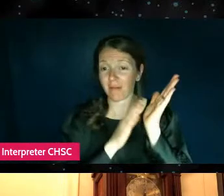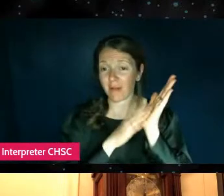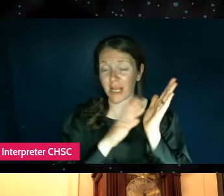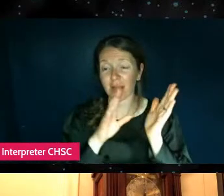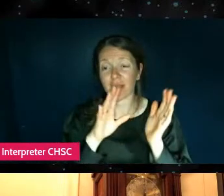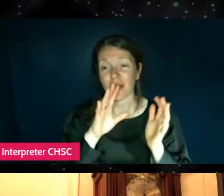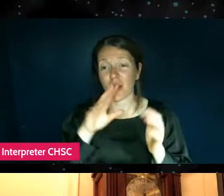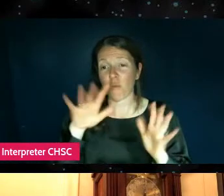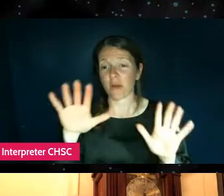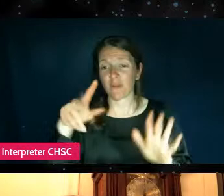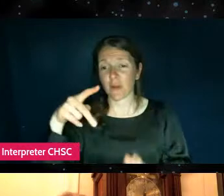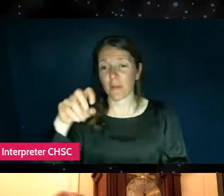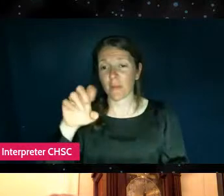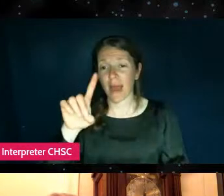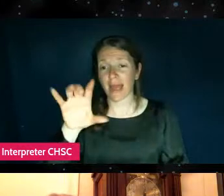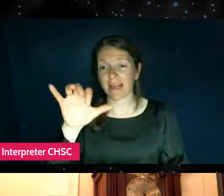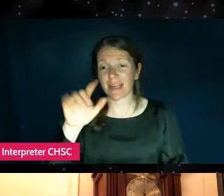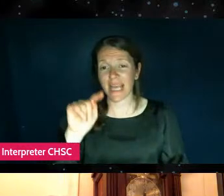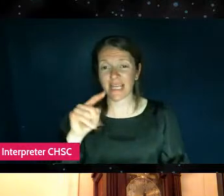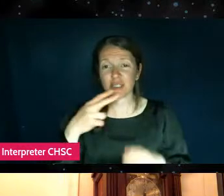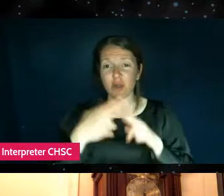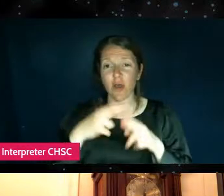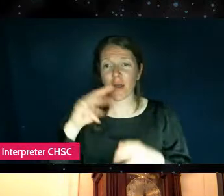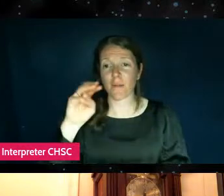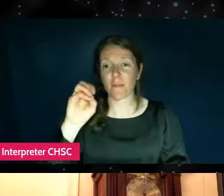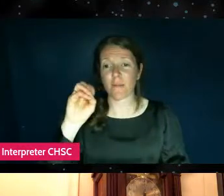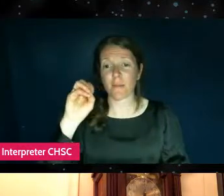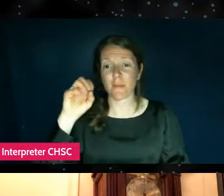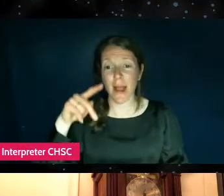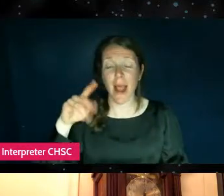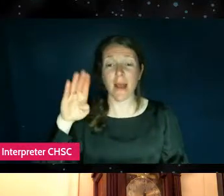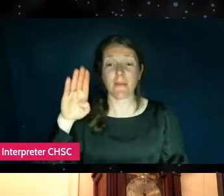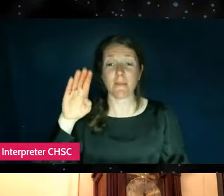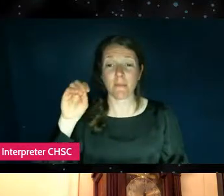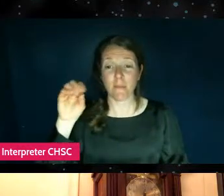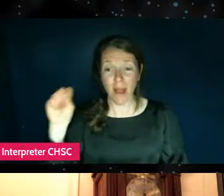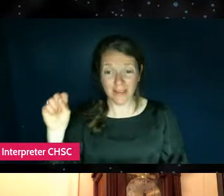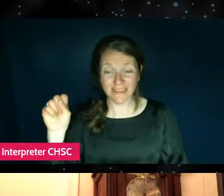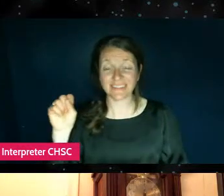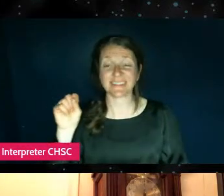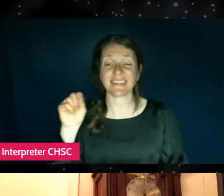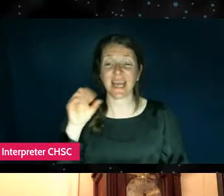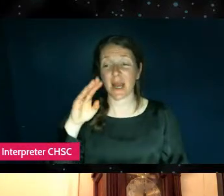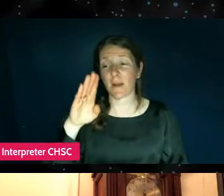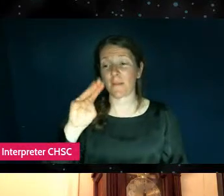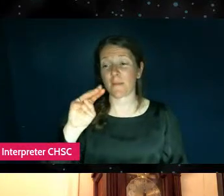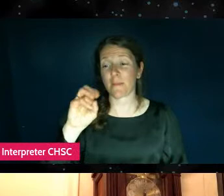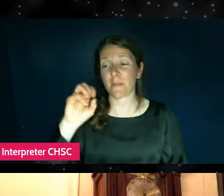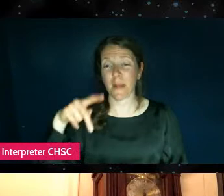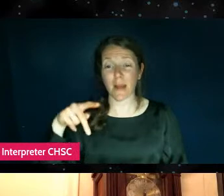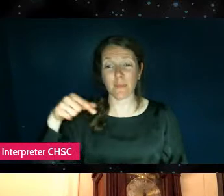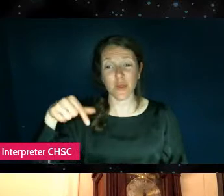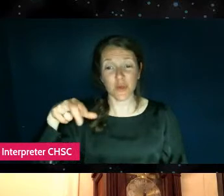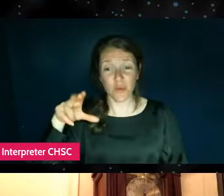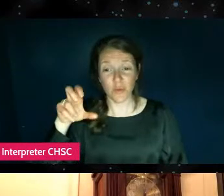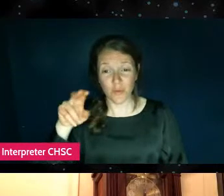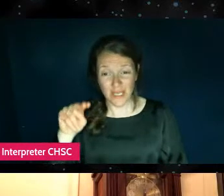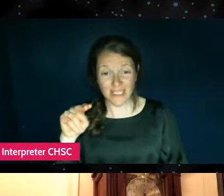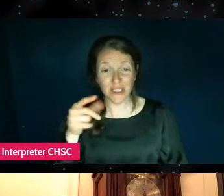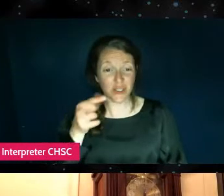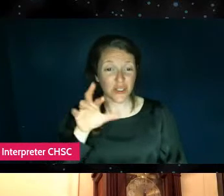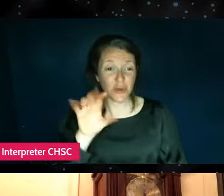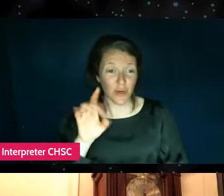that followed Anna Genovese, who was the mob boss, and who George was a part of that as well. But she